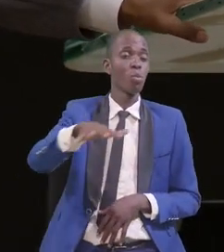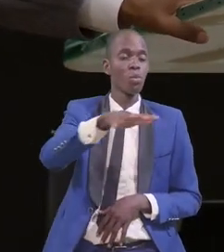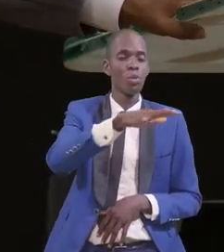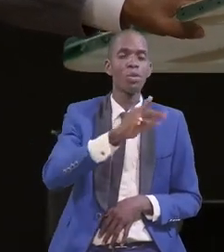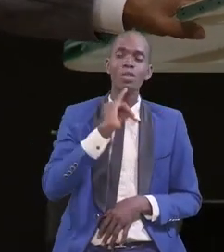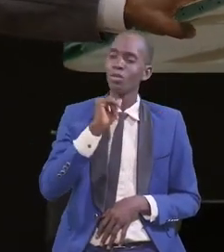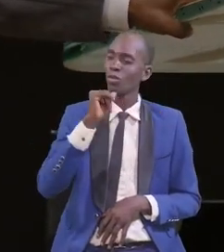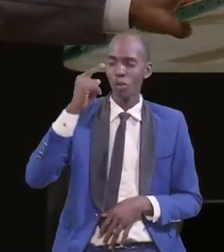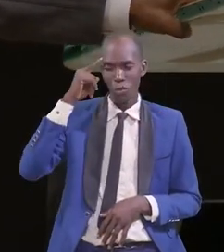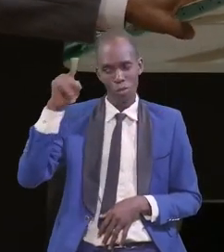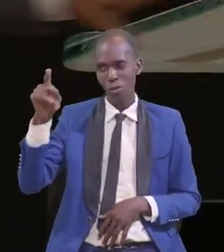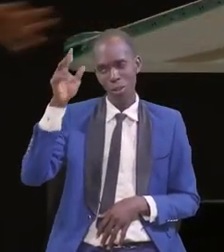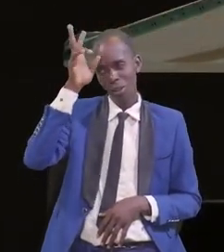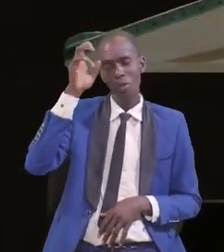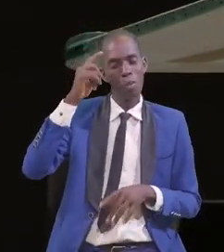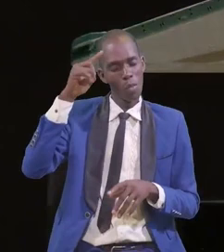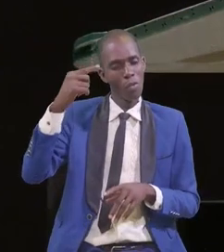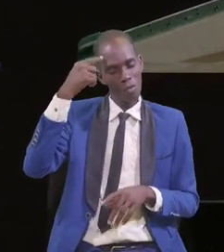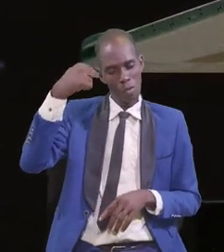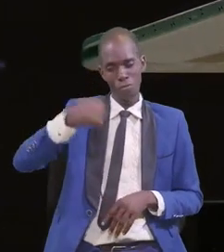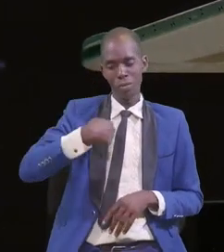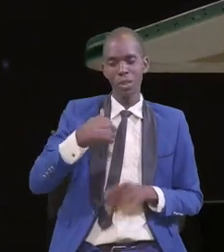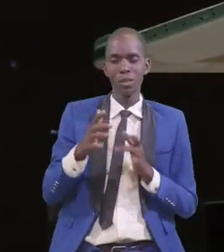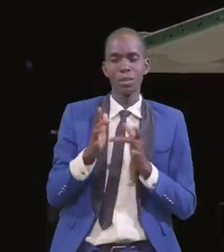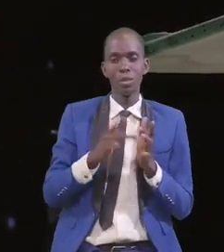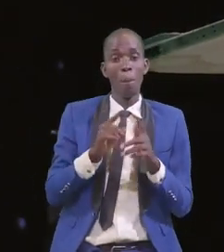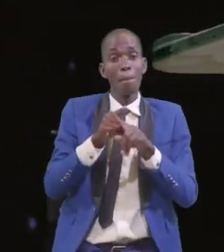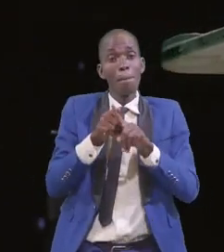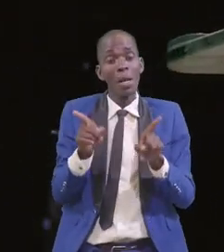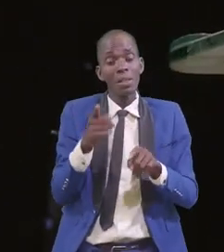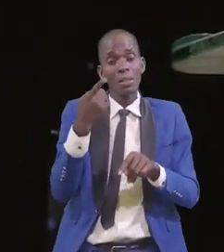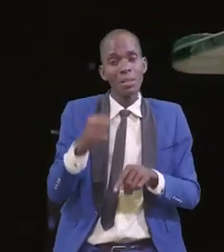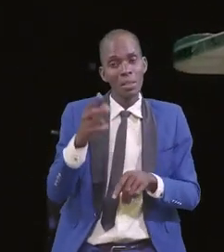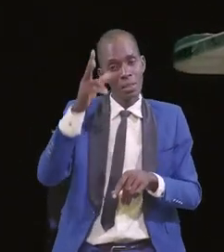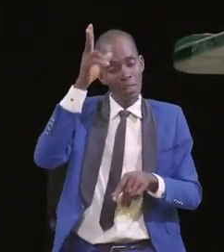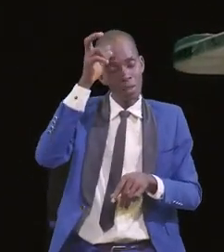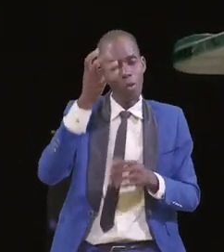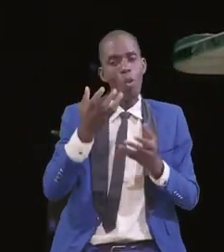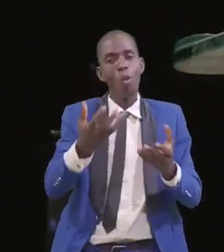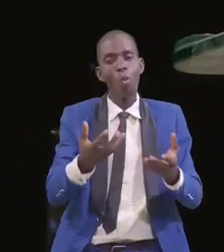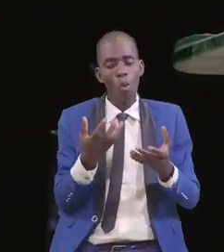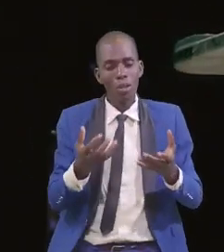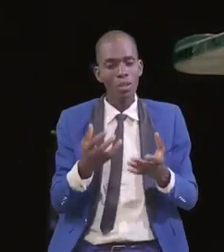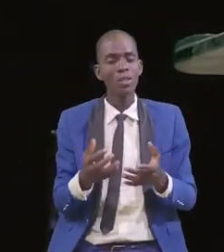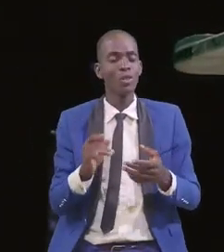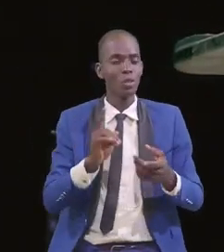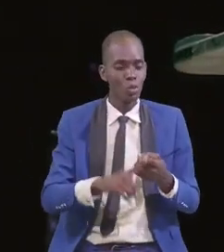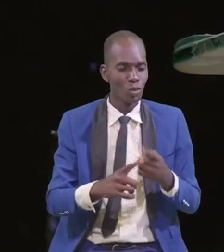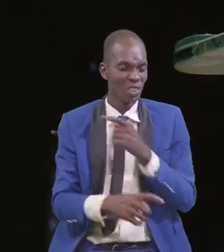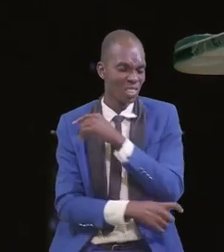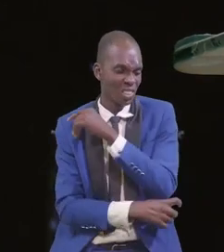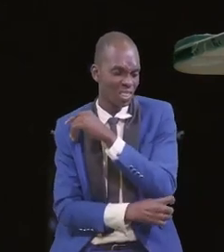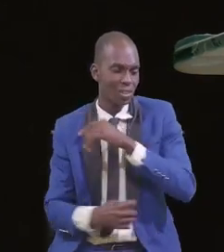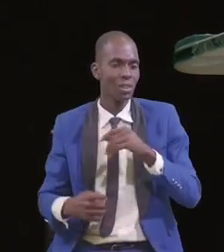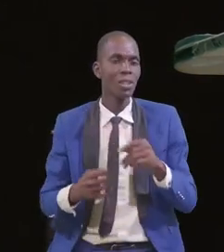to Him, but the devil wanted Him to take the kingdoms from Him, the